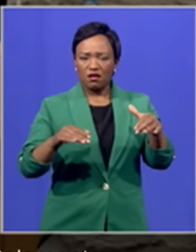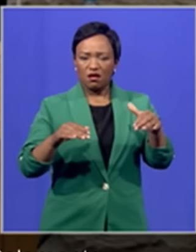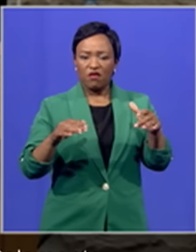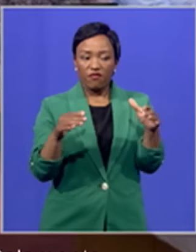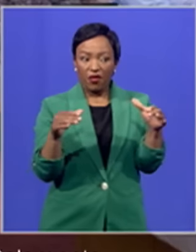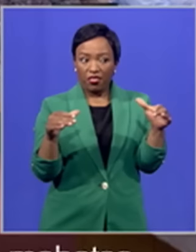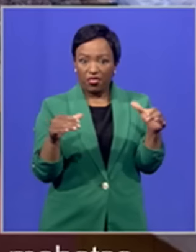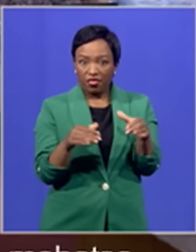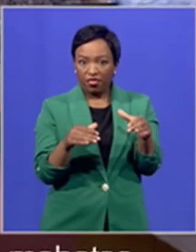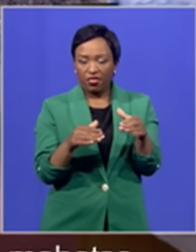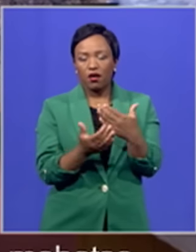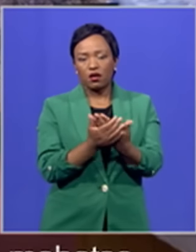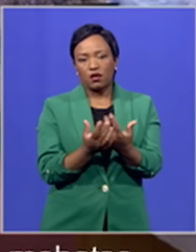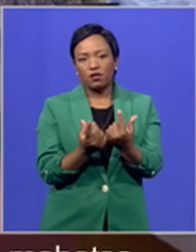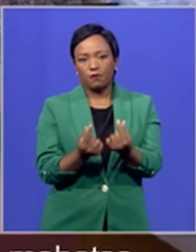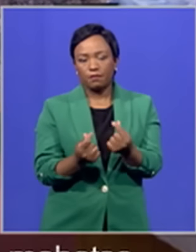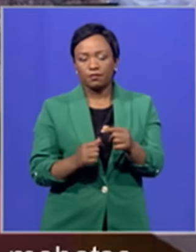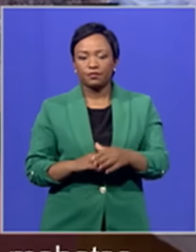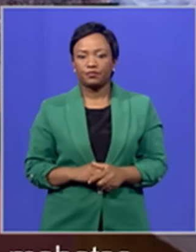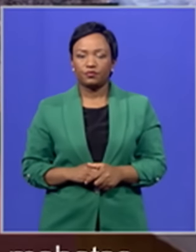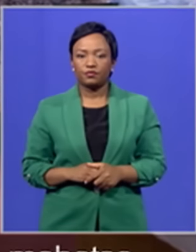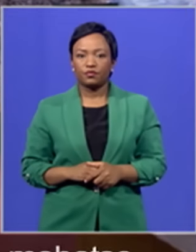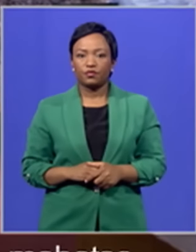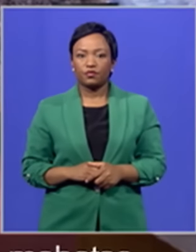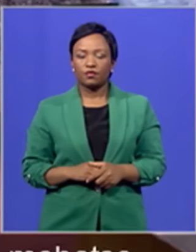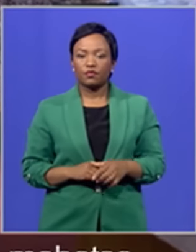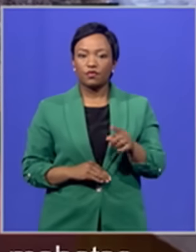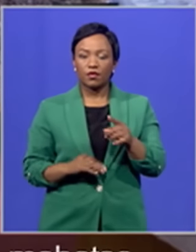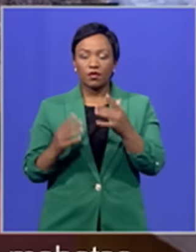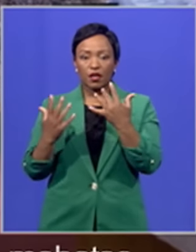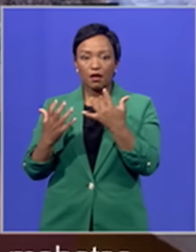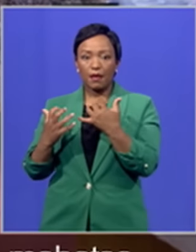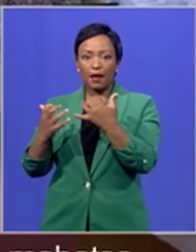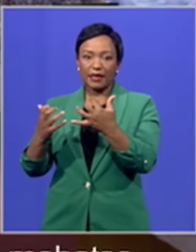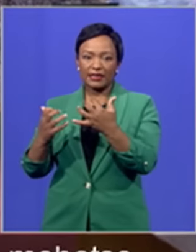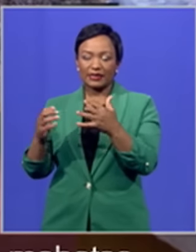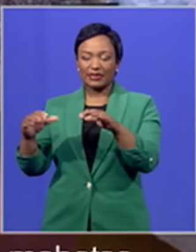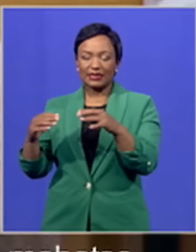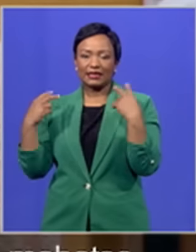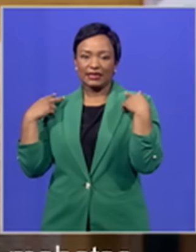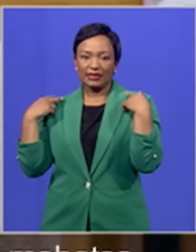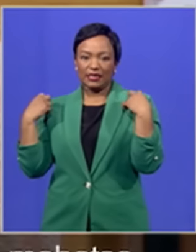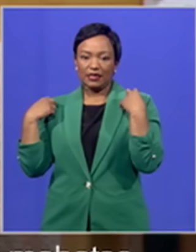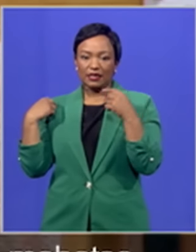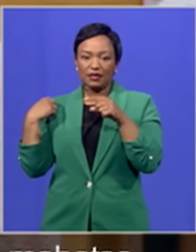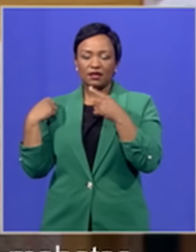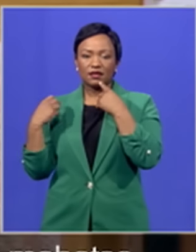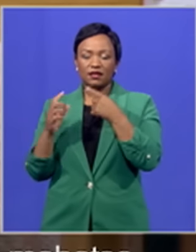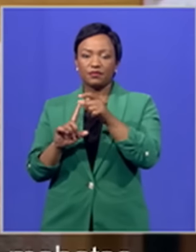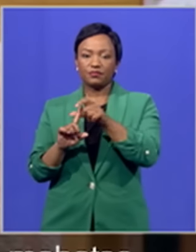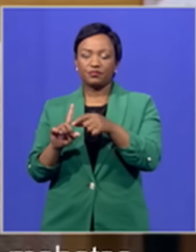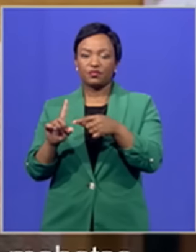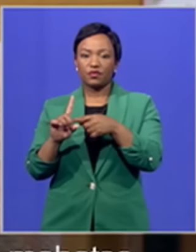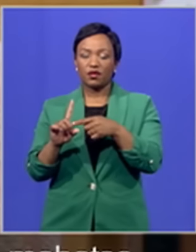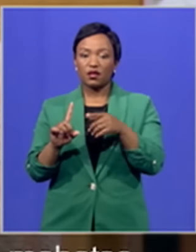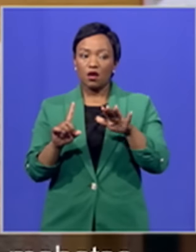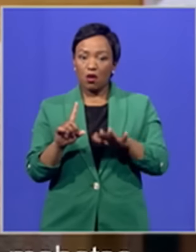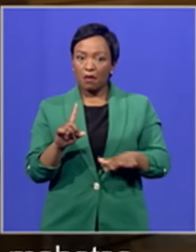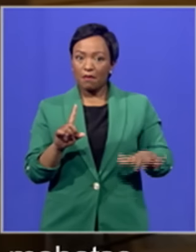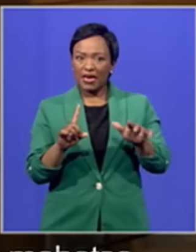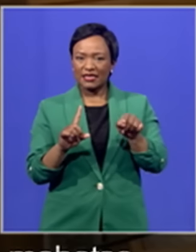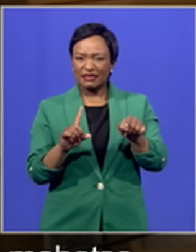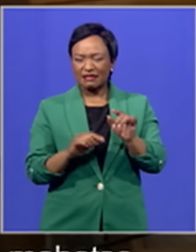we can do that. Leloko la sehlopha sa tšhireletšo sa Palamente Ruzane Mphilo o re sehlopha se ja diwela ka ga maemo a lefelong